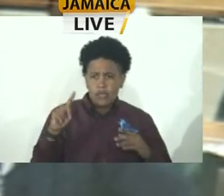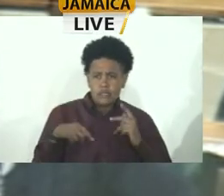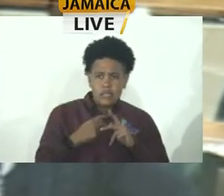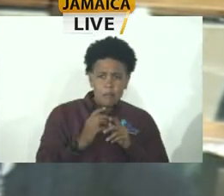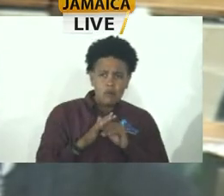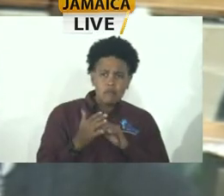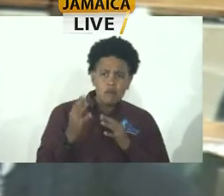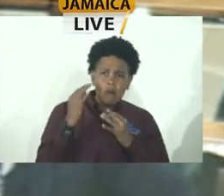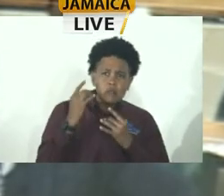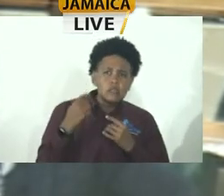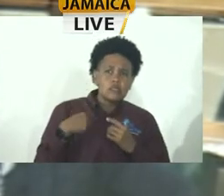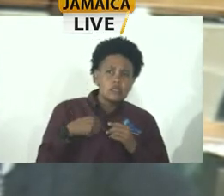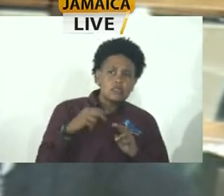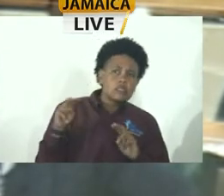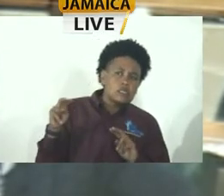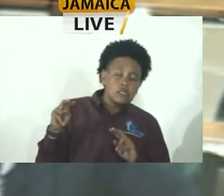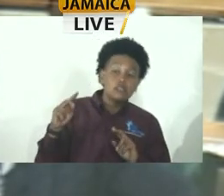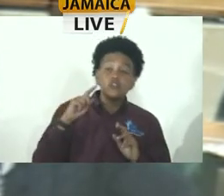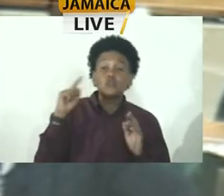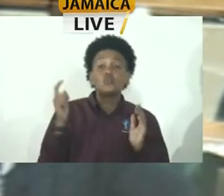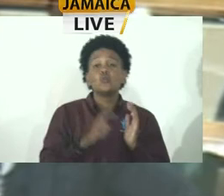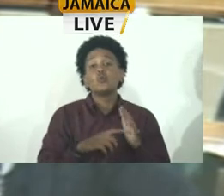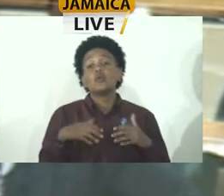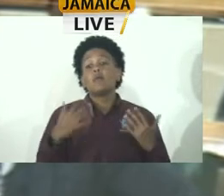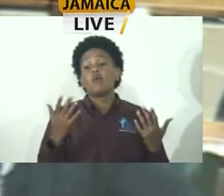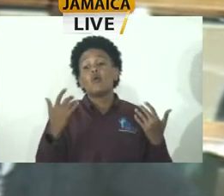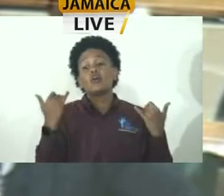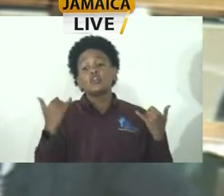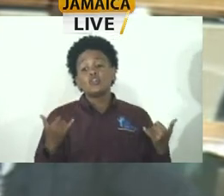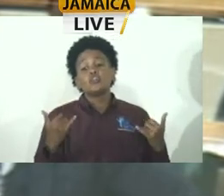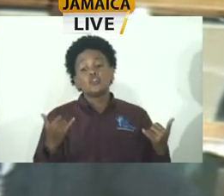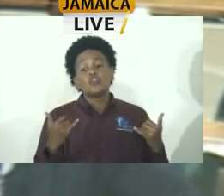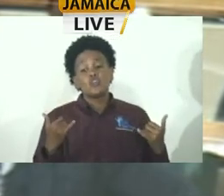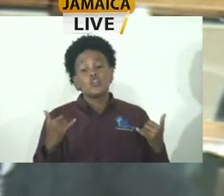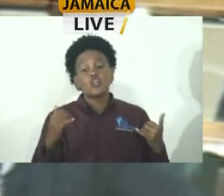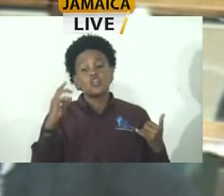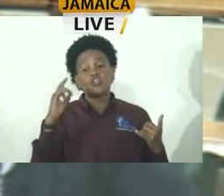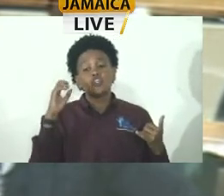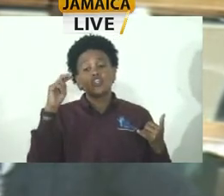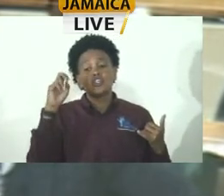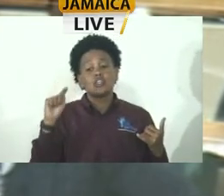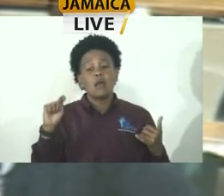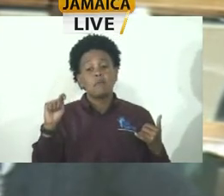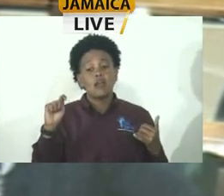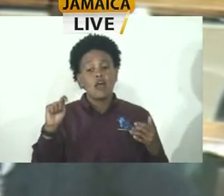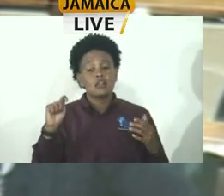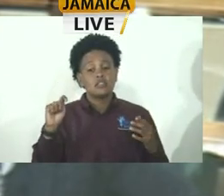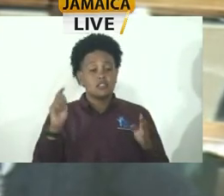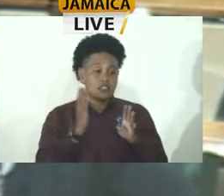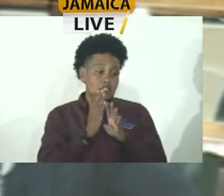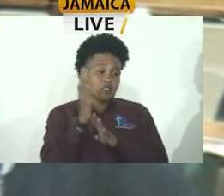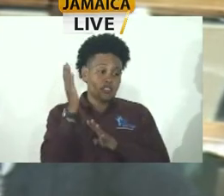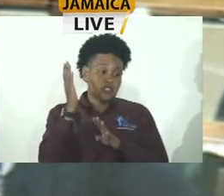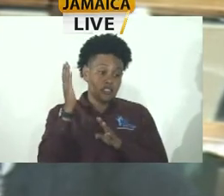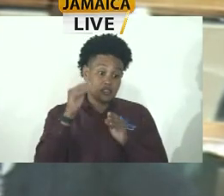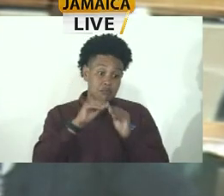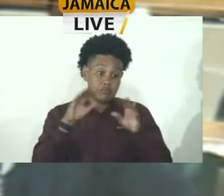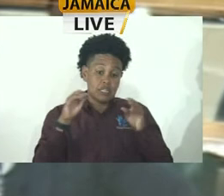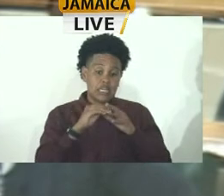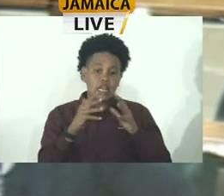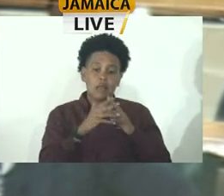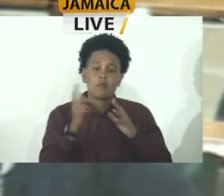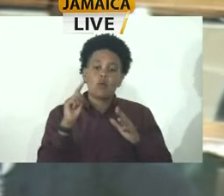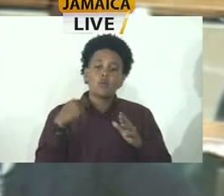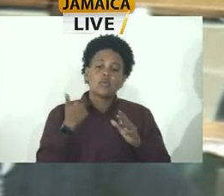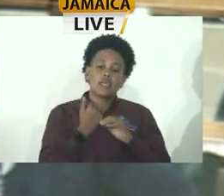it is notable that it is now the dominant strain in the united states where we get the bulk